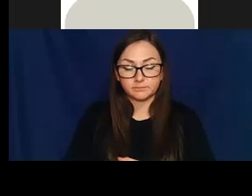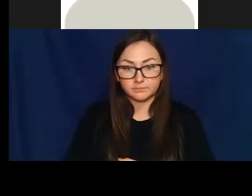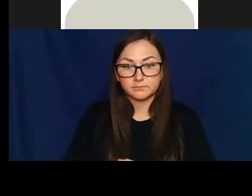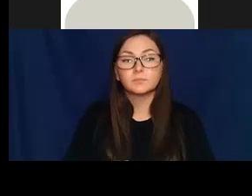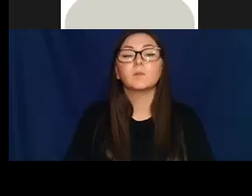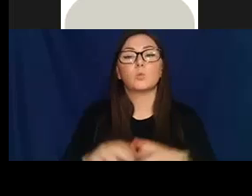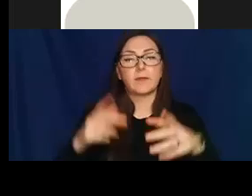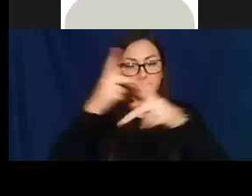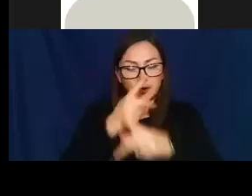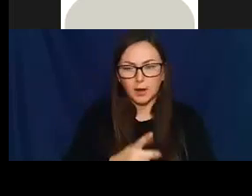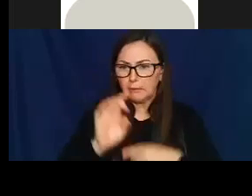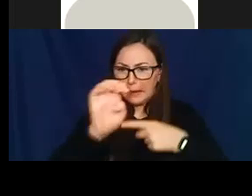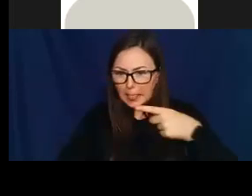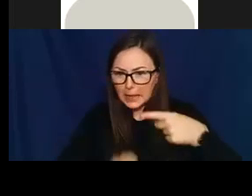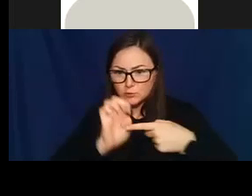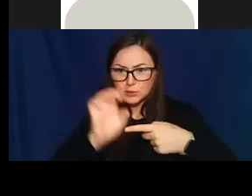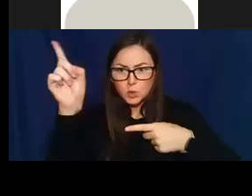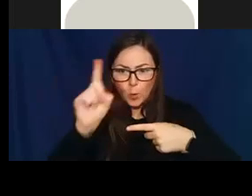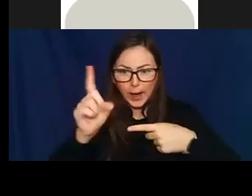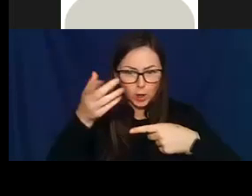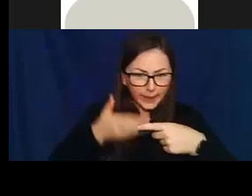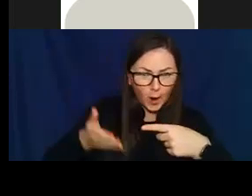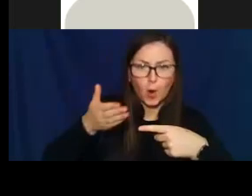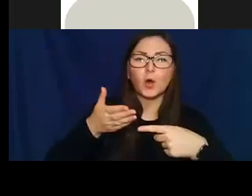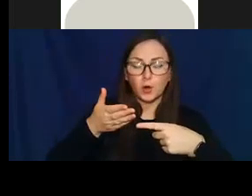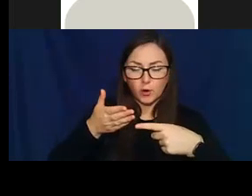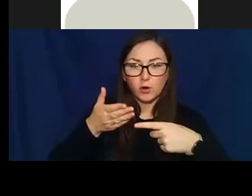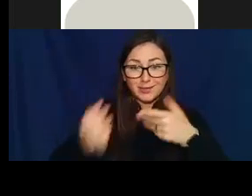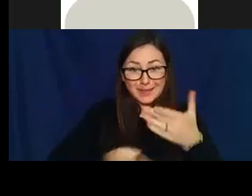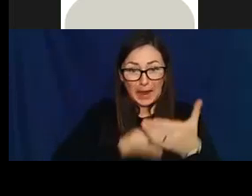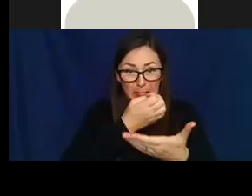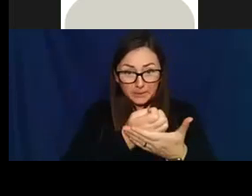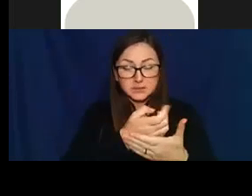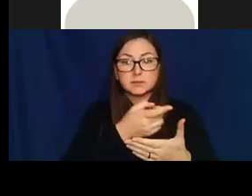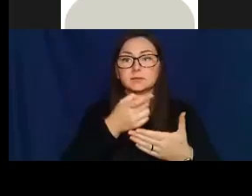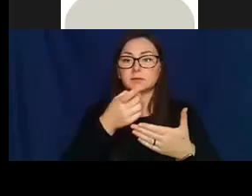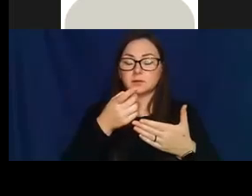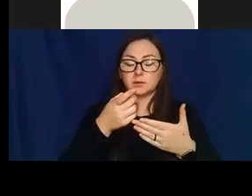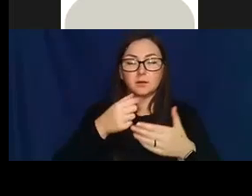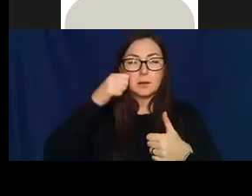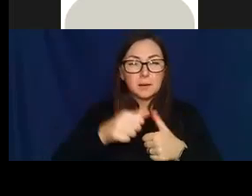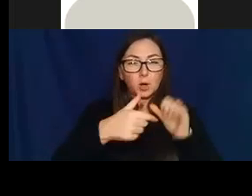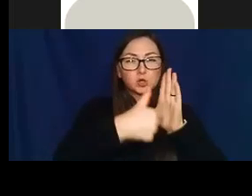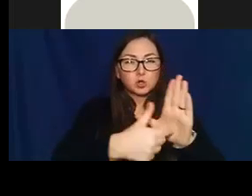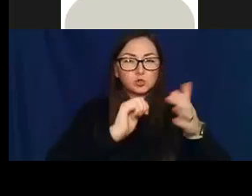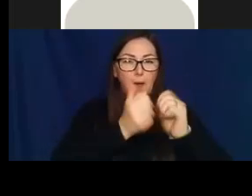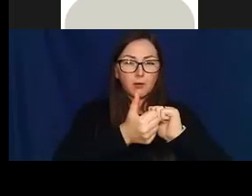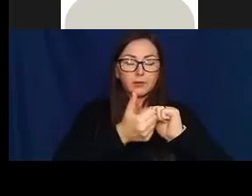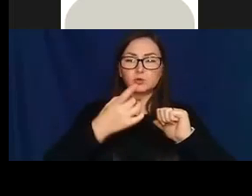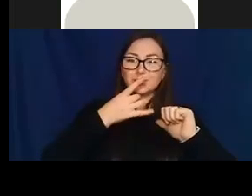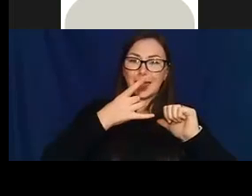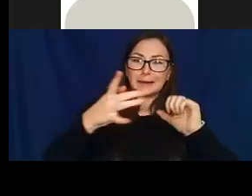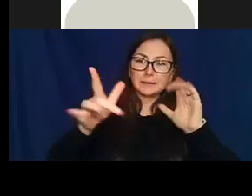the example of taking these elements and exciting them, which then they emitted light, and then we run it through our